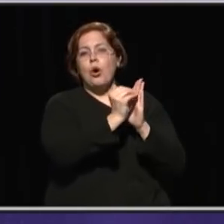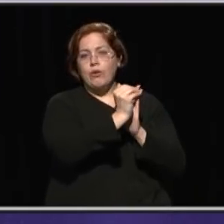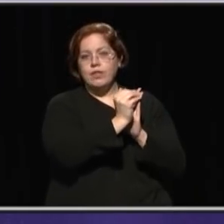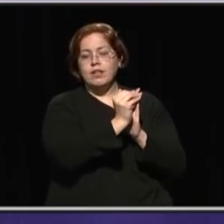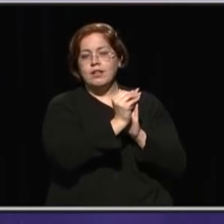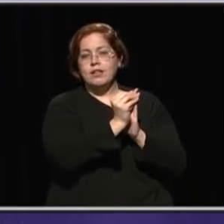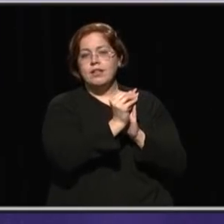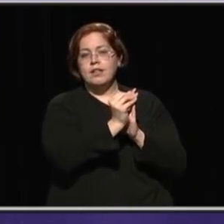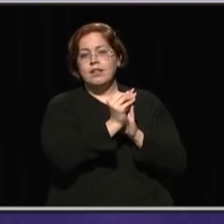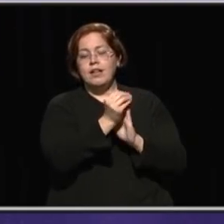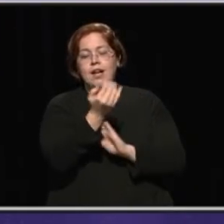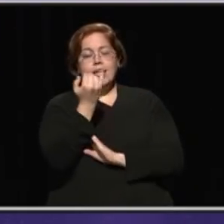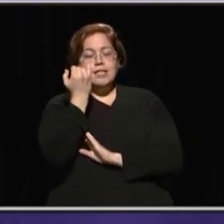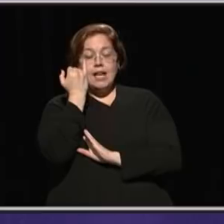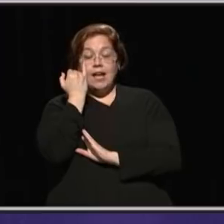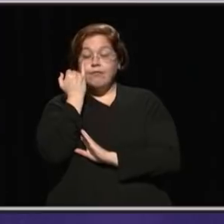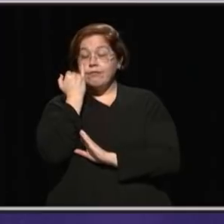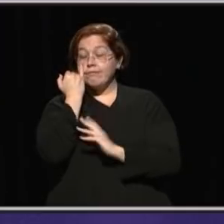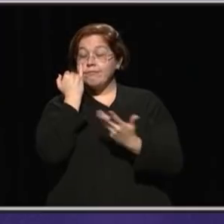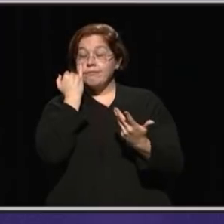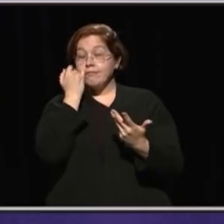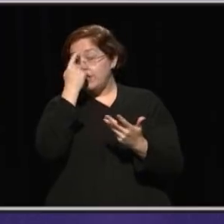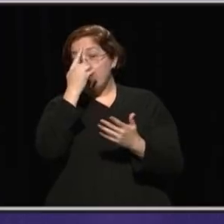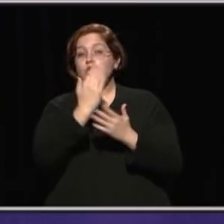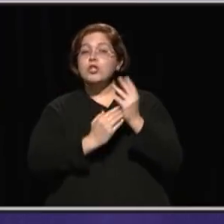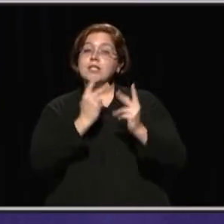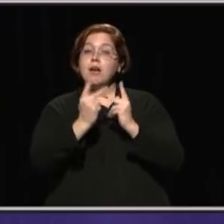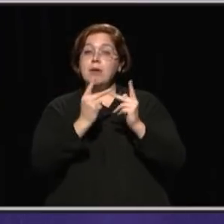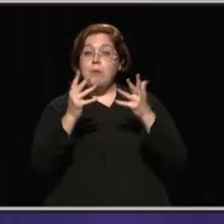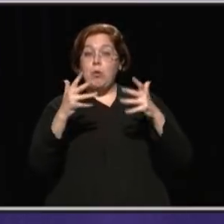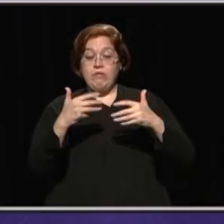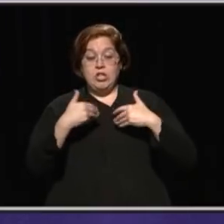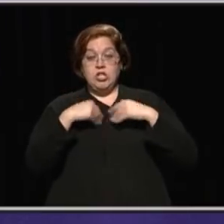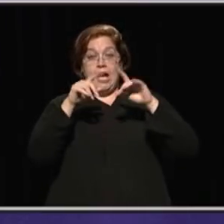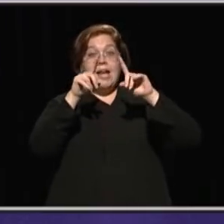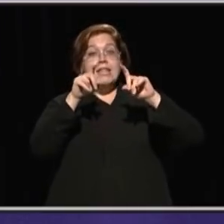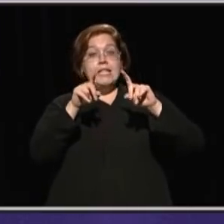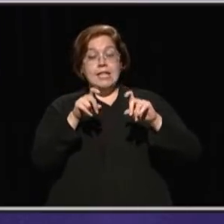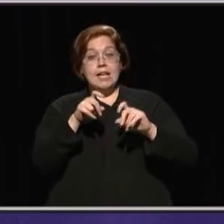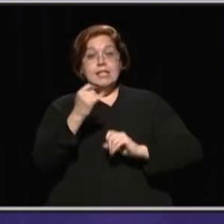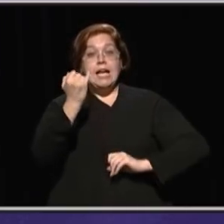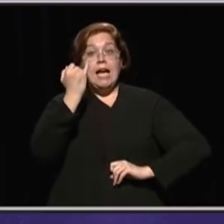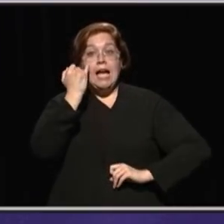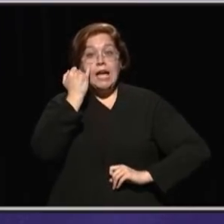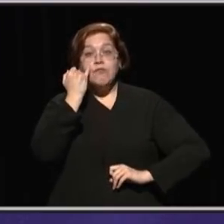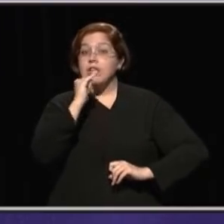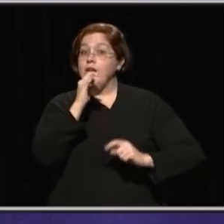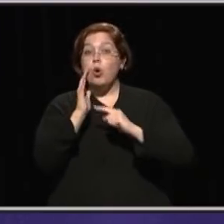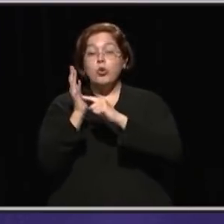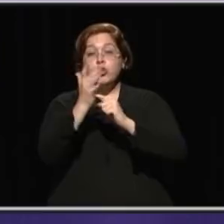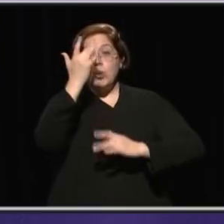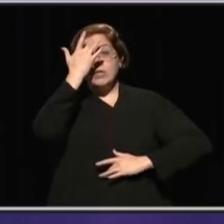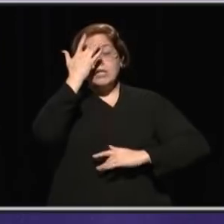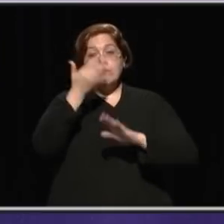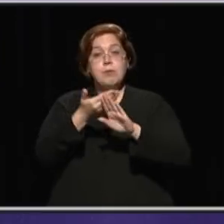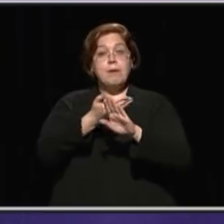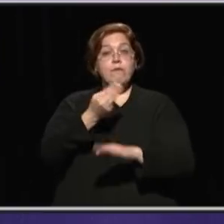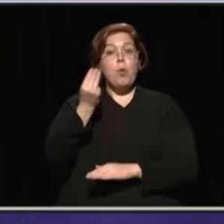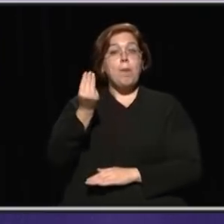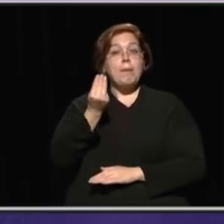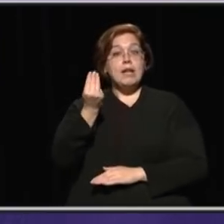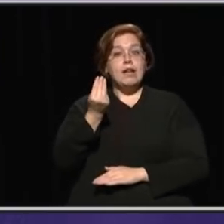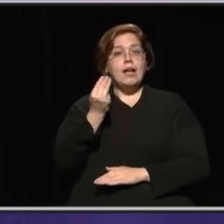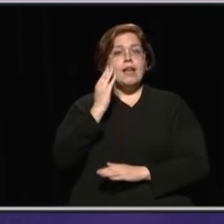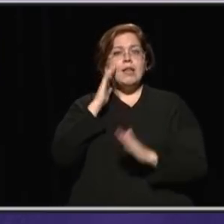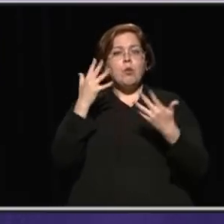And for some of the people tested, for a lot of the people tested, if they don't develop symptoms by Monday, then they'll already have